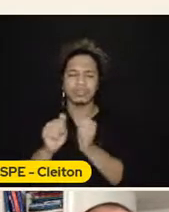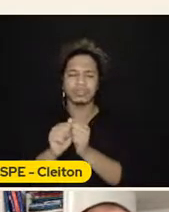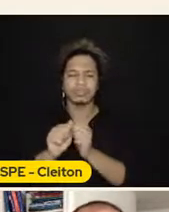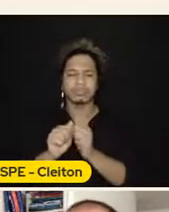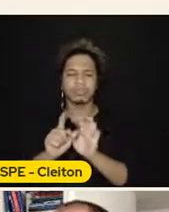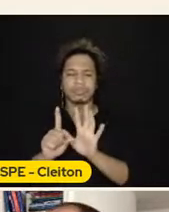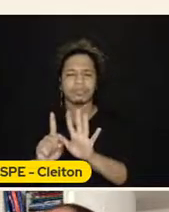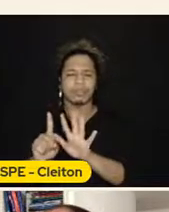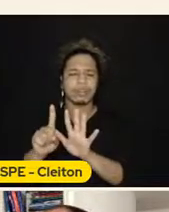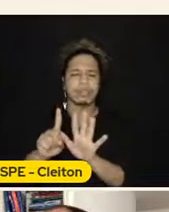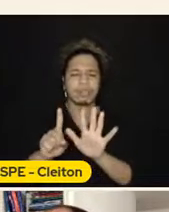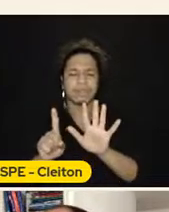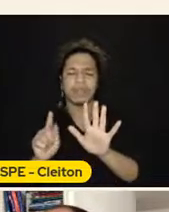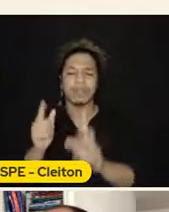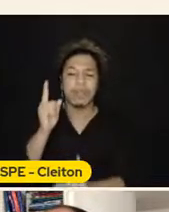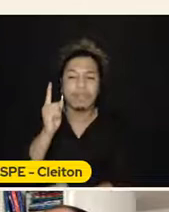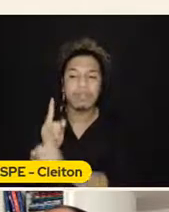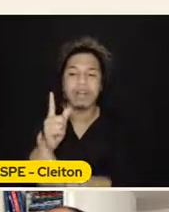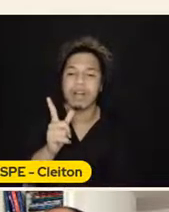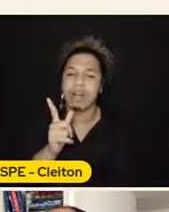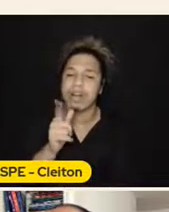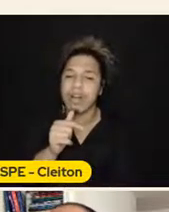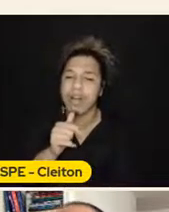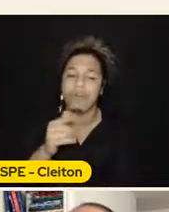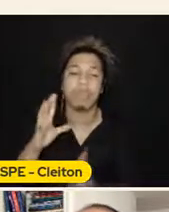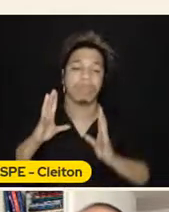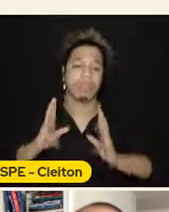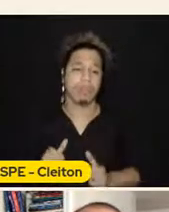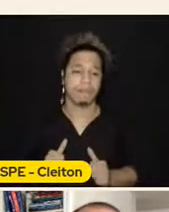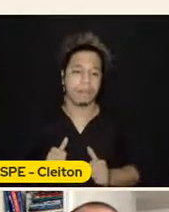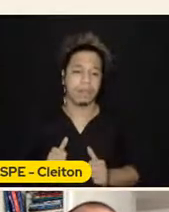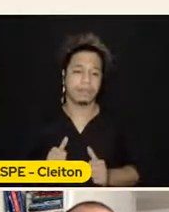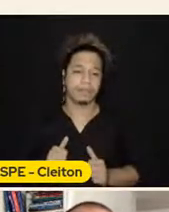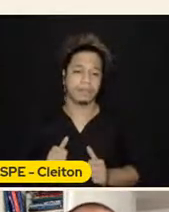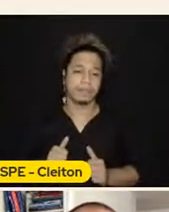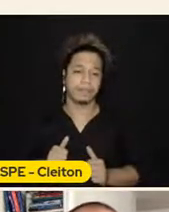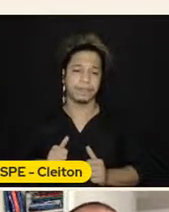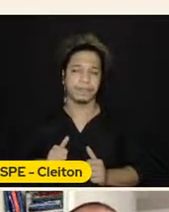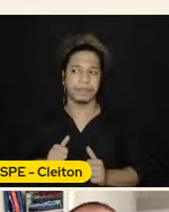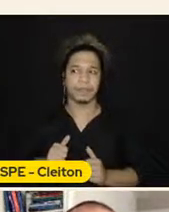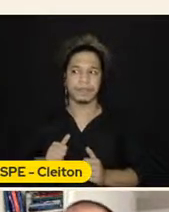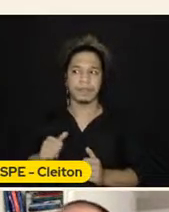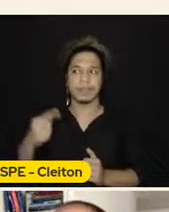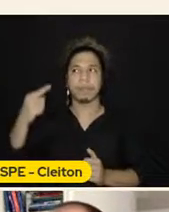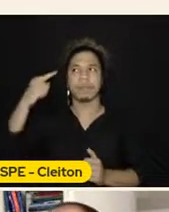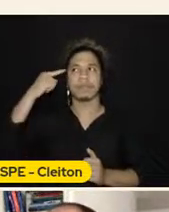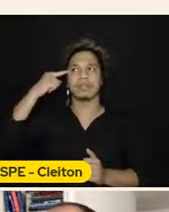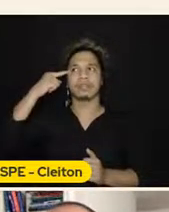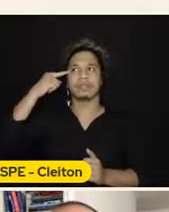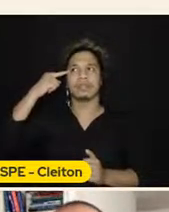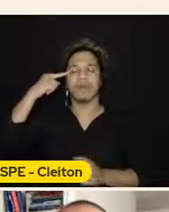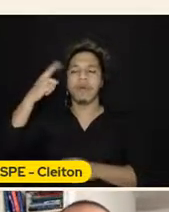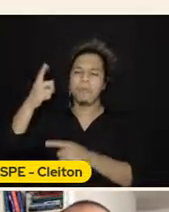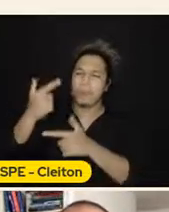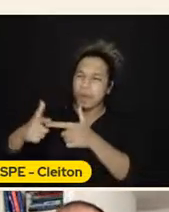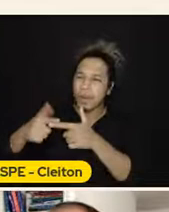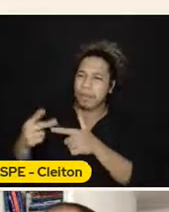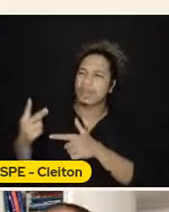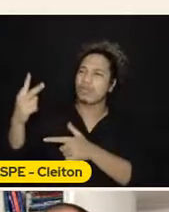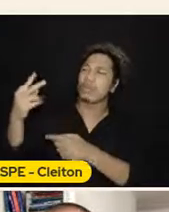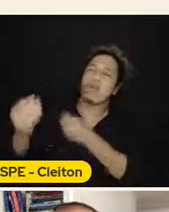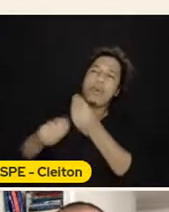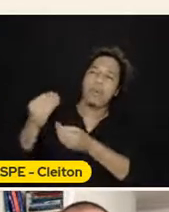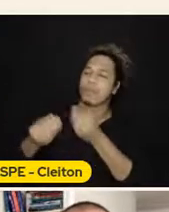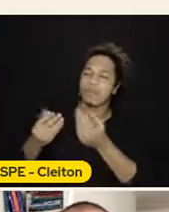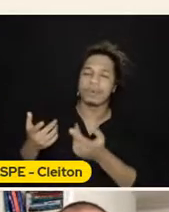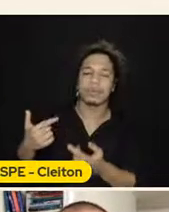drinkable water. And so she said, well, I'm going to use a windmill to solve two problems. I will first